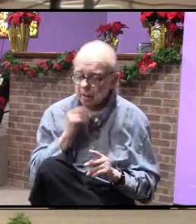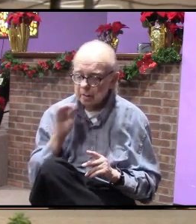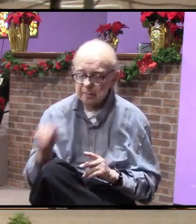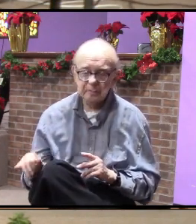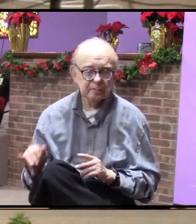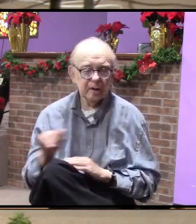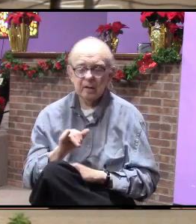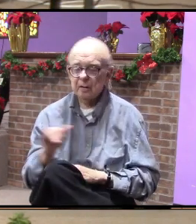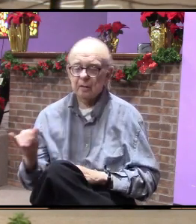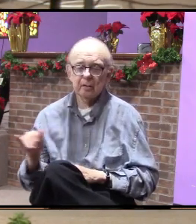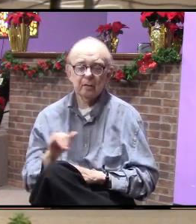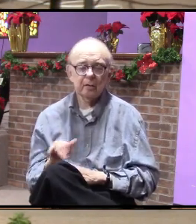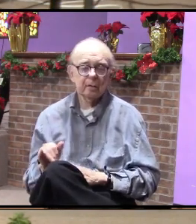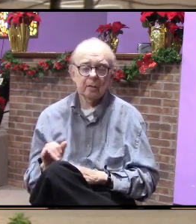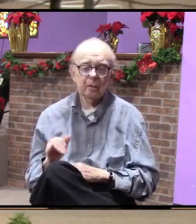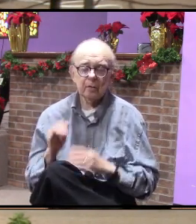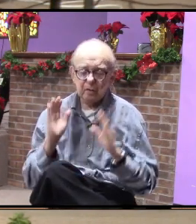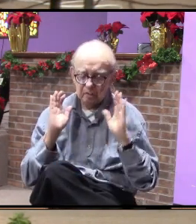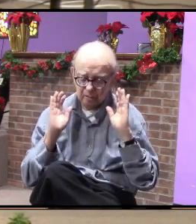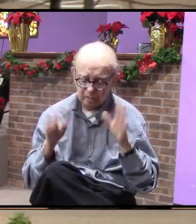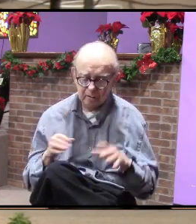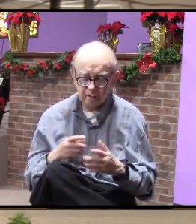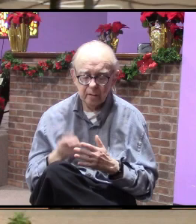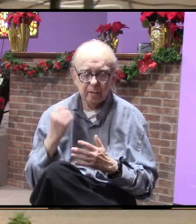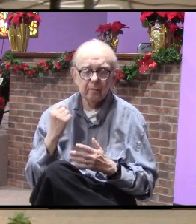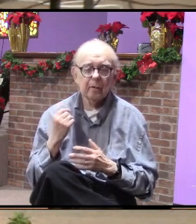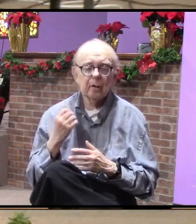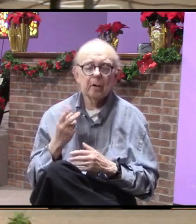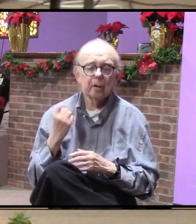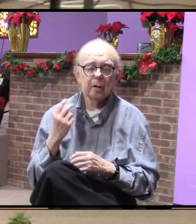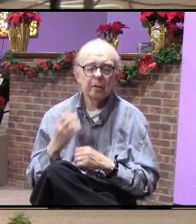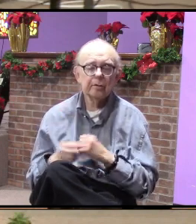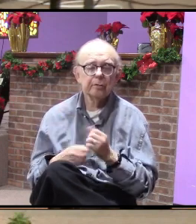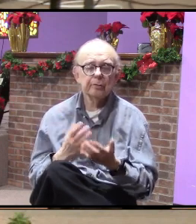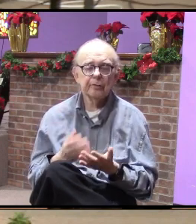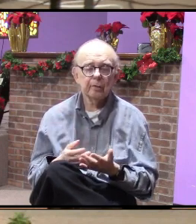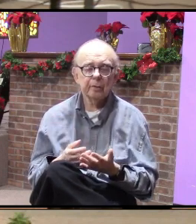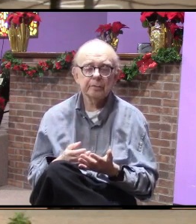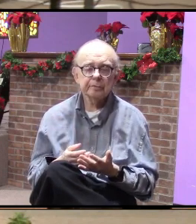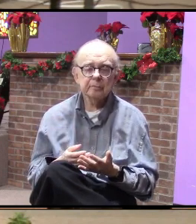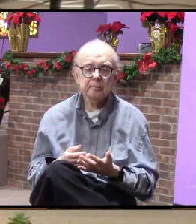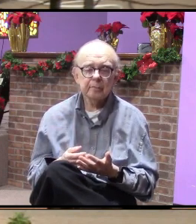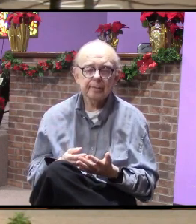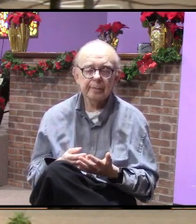in the same dull humdrums of last year and the year before and the year before.